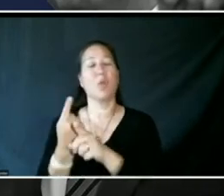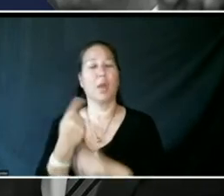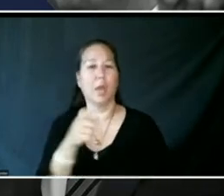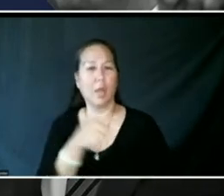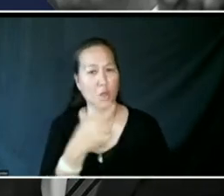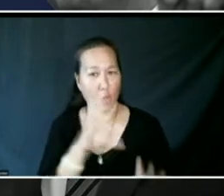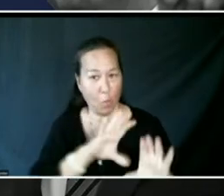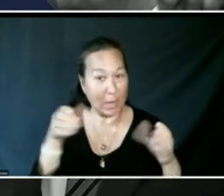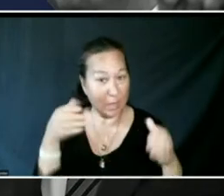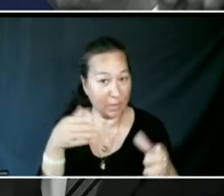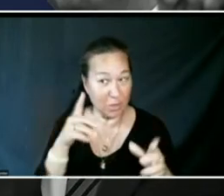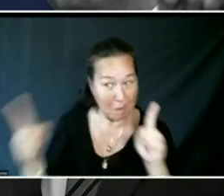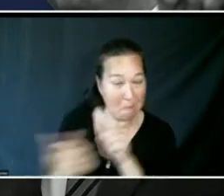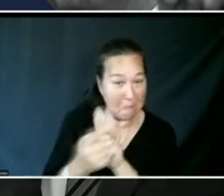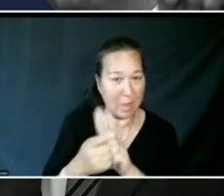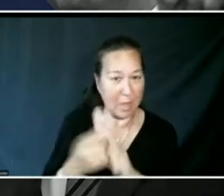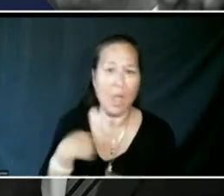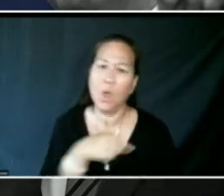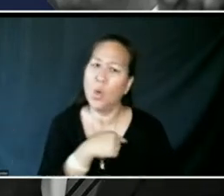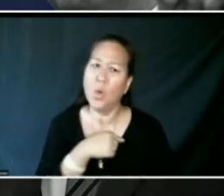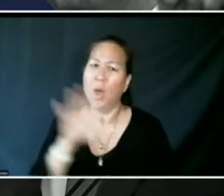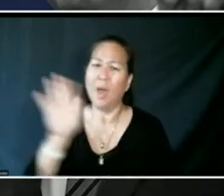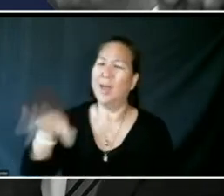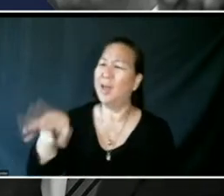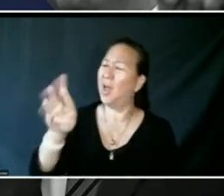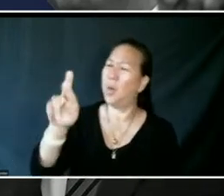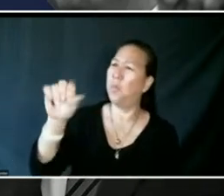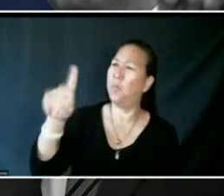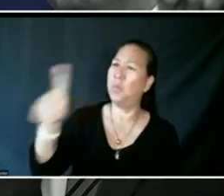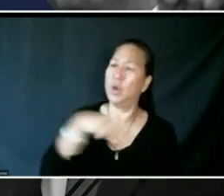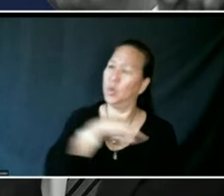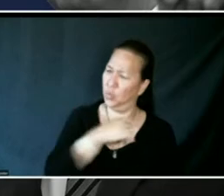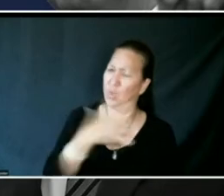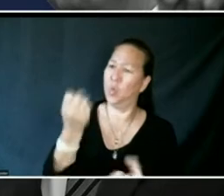Brad, we just want the truth. It's simple.